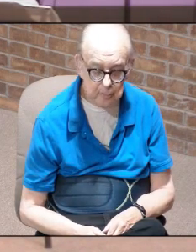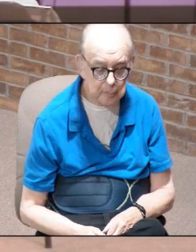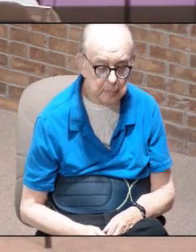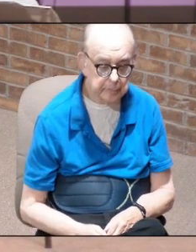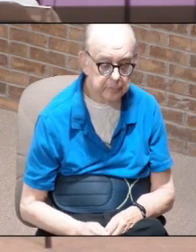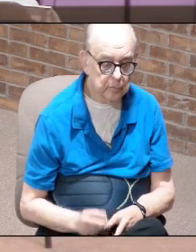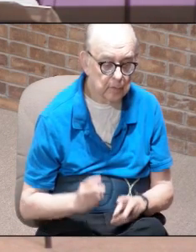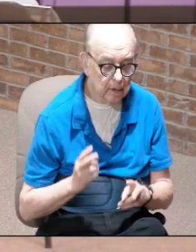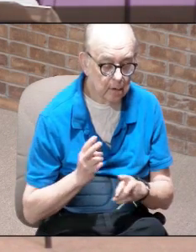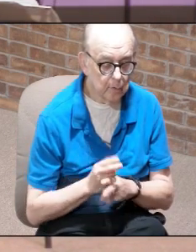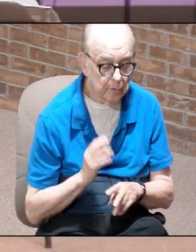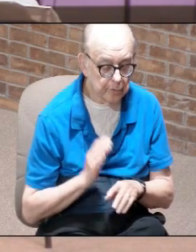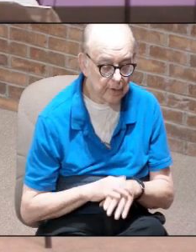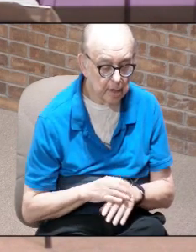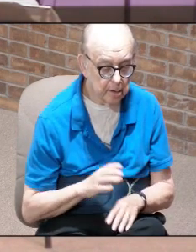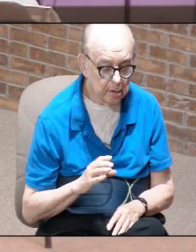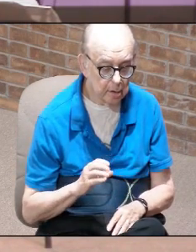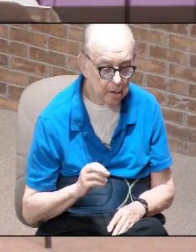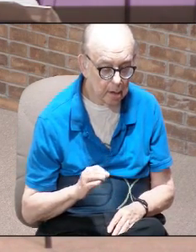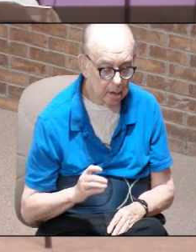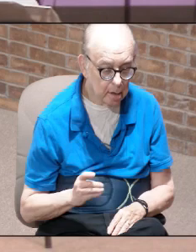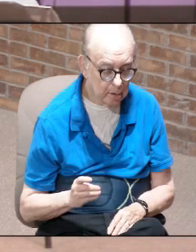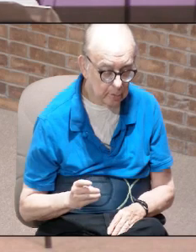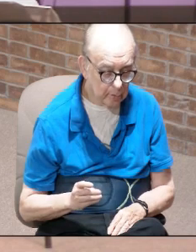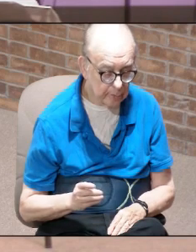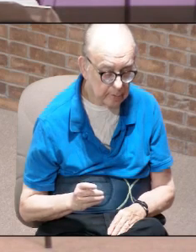It's worse than COVID.